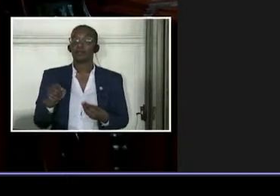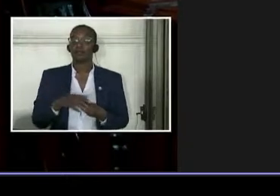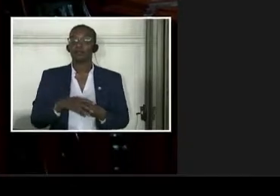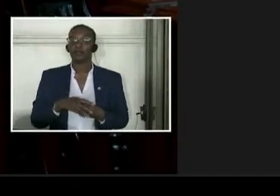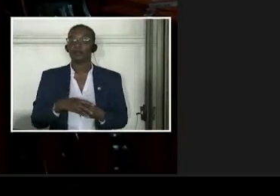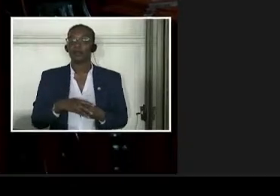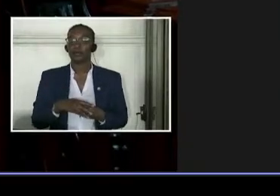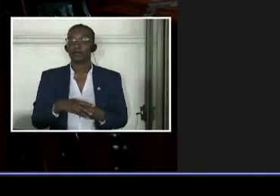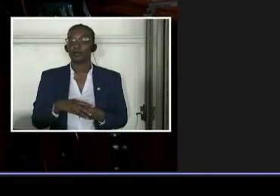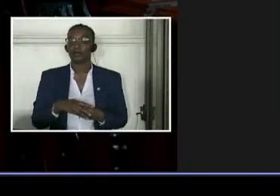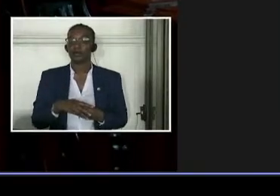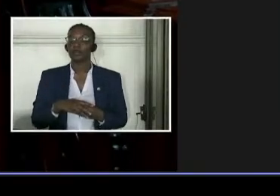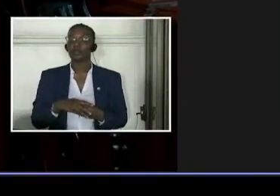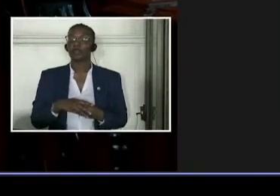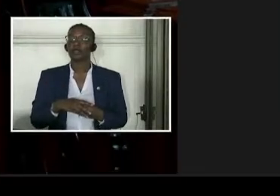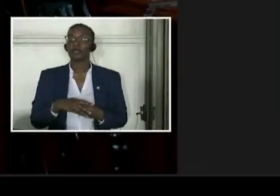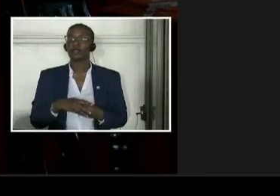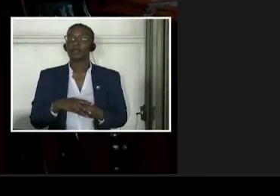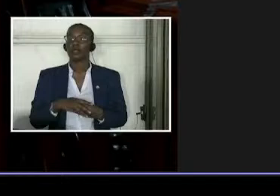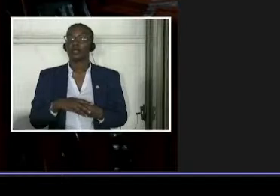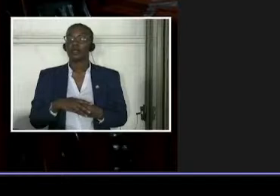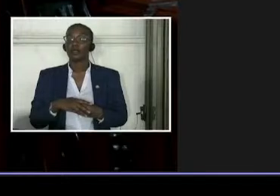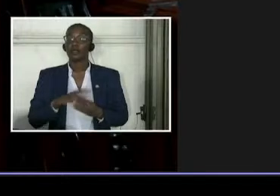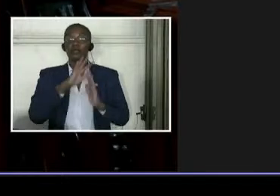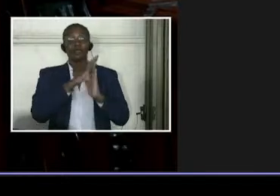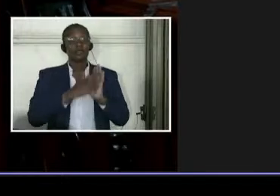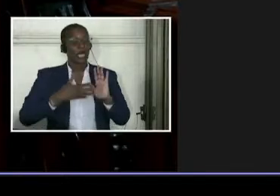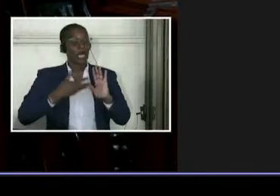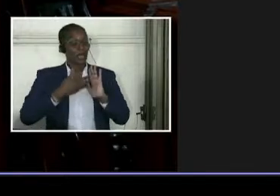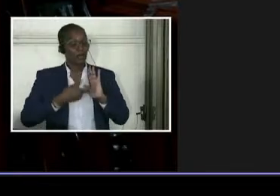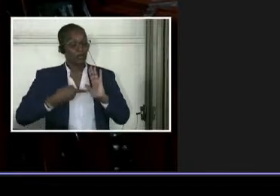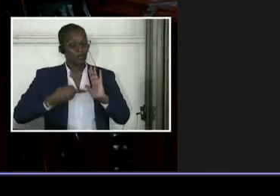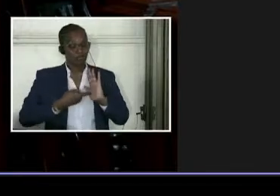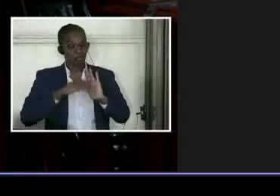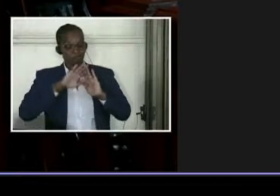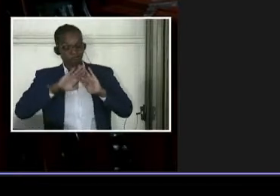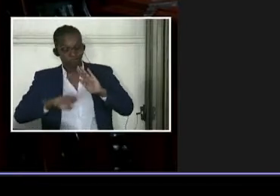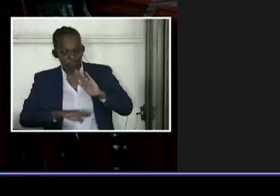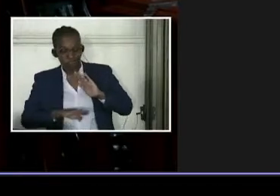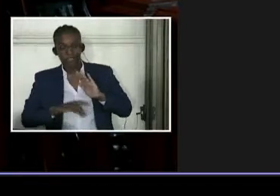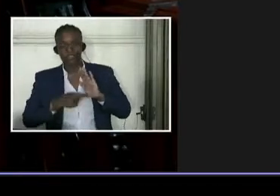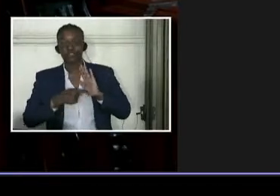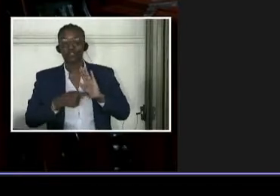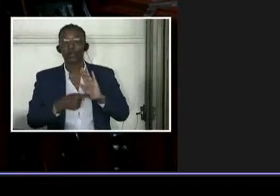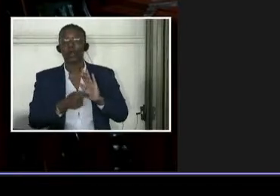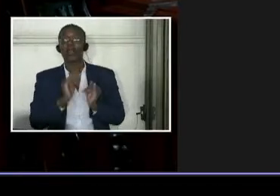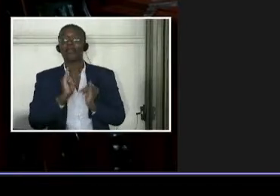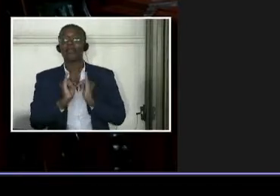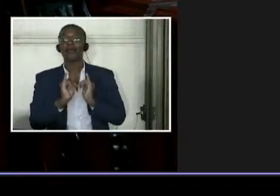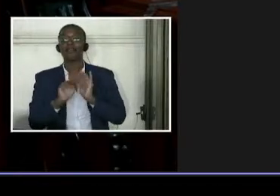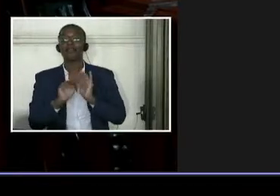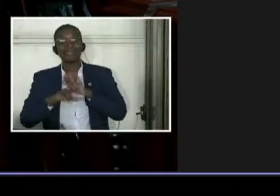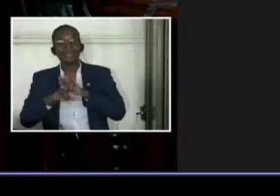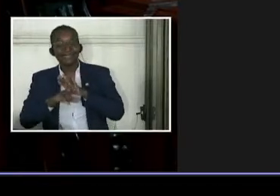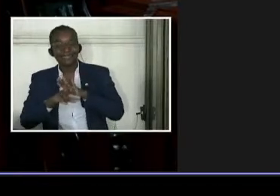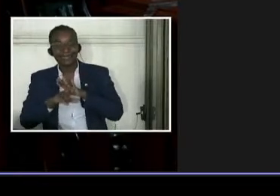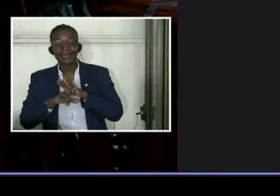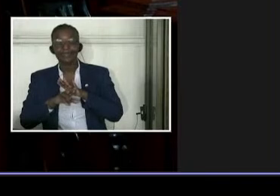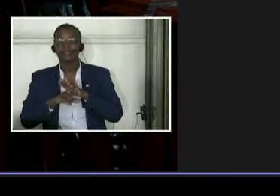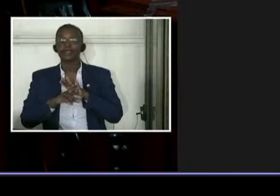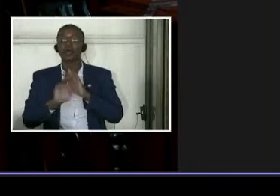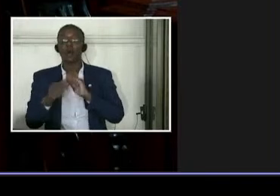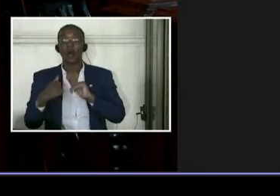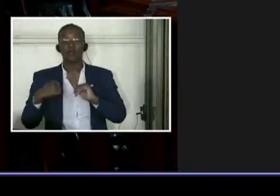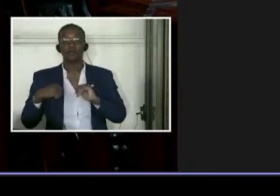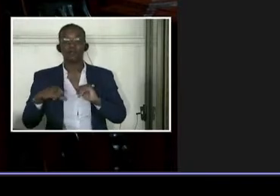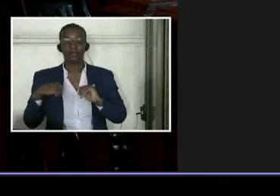424 million 737. And then the table below shows delivery in 11 district municipalities since the start